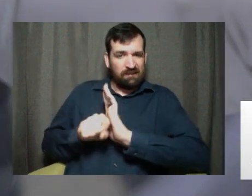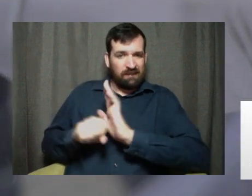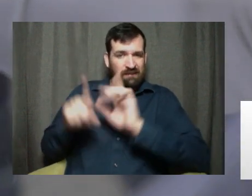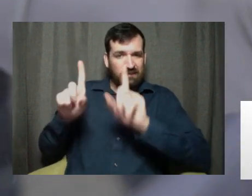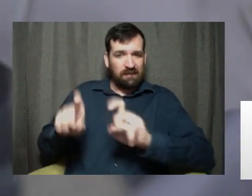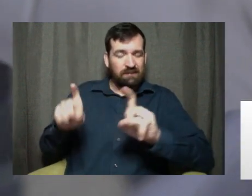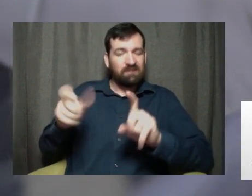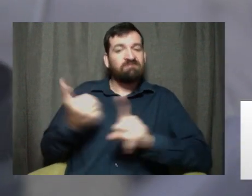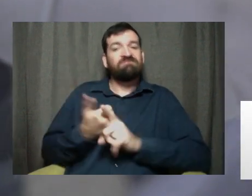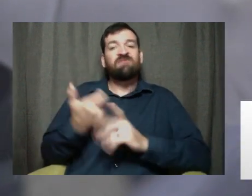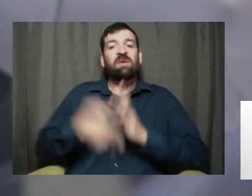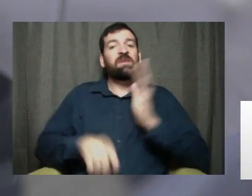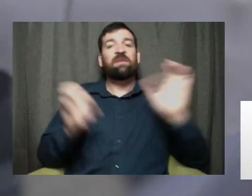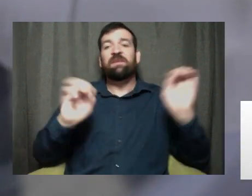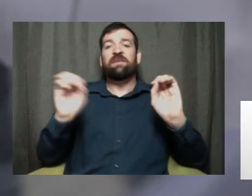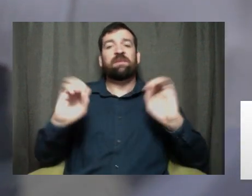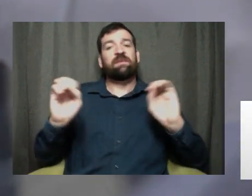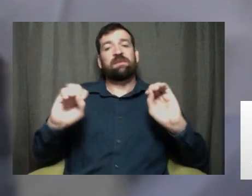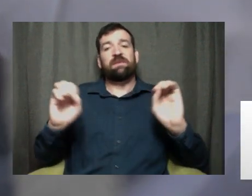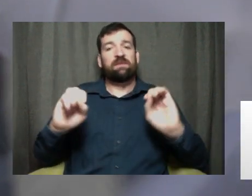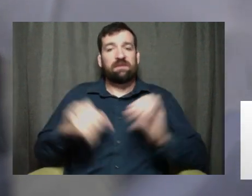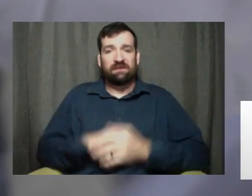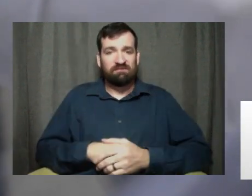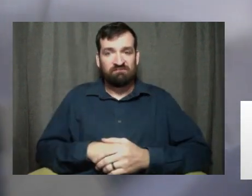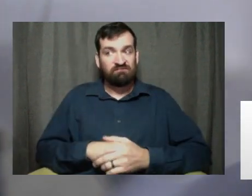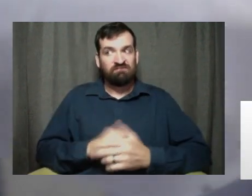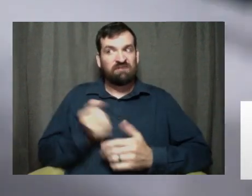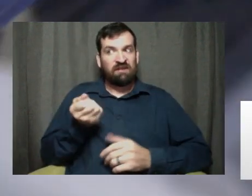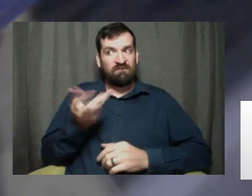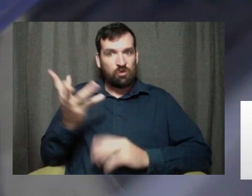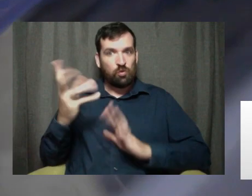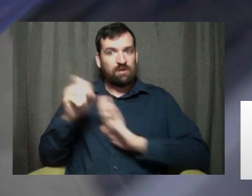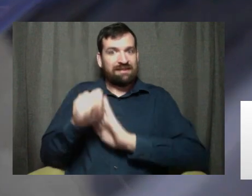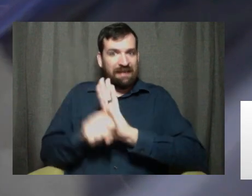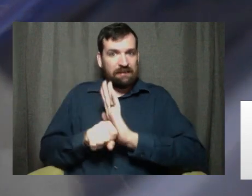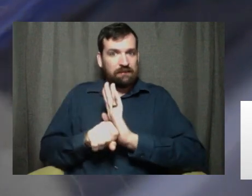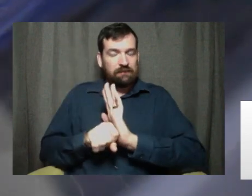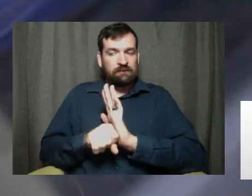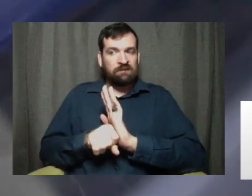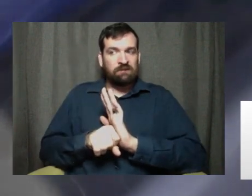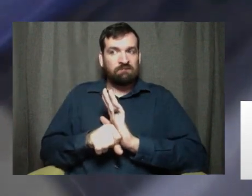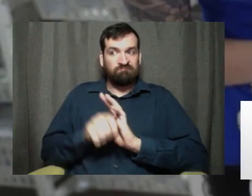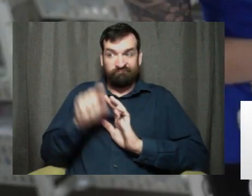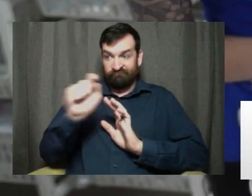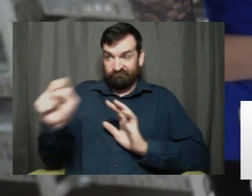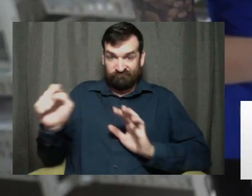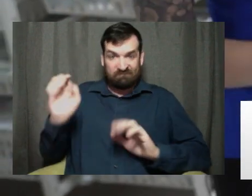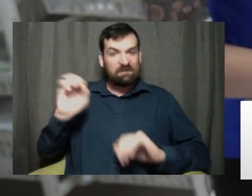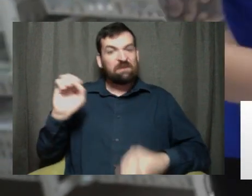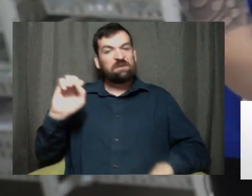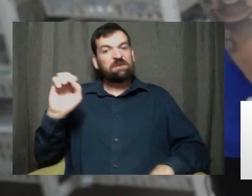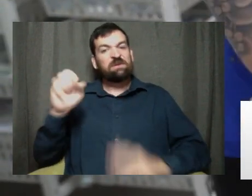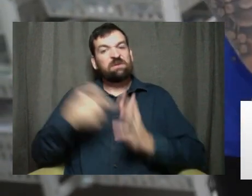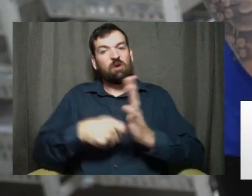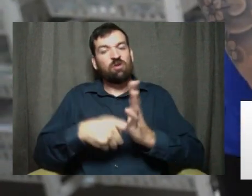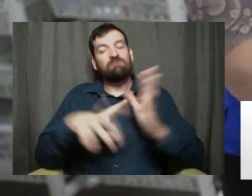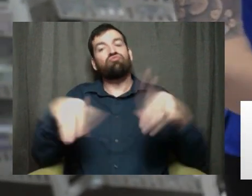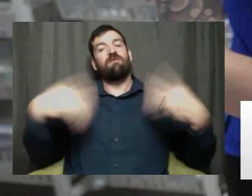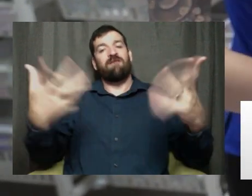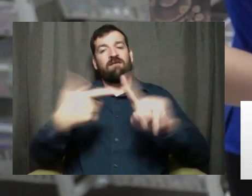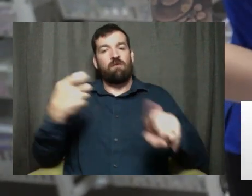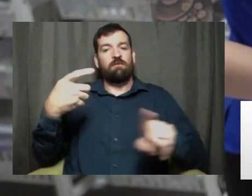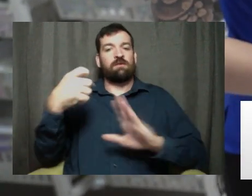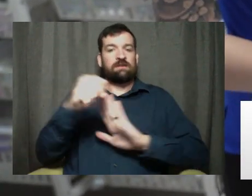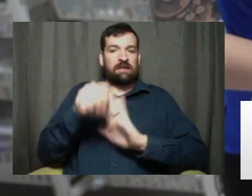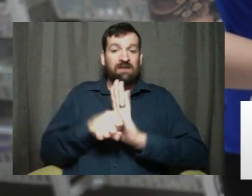to families. It's one of the very few states now that still exists where this is done free and provided by the state. A lot of times these costs are